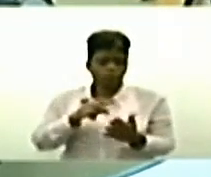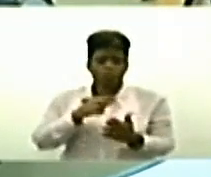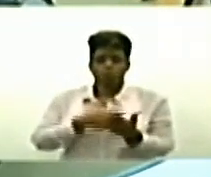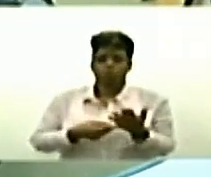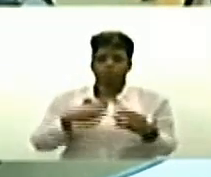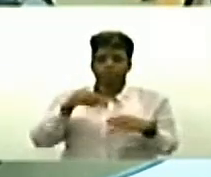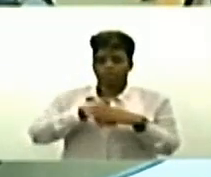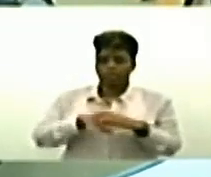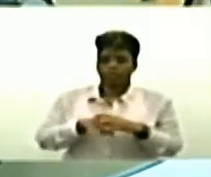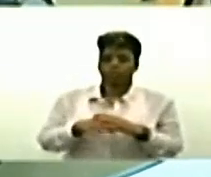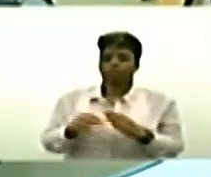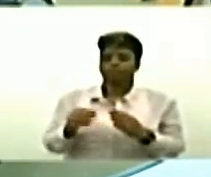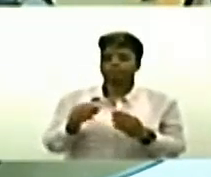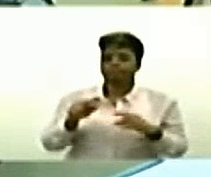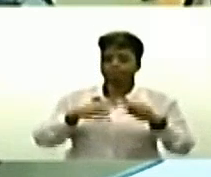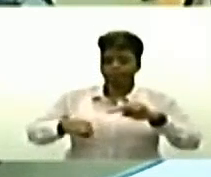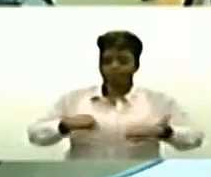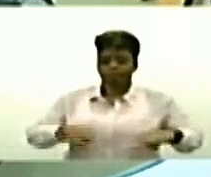by clause.